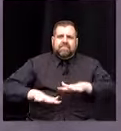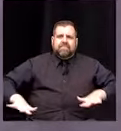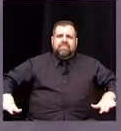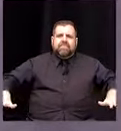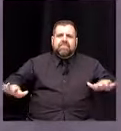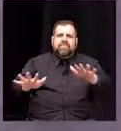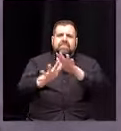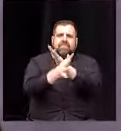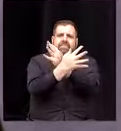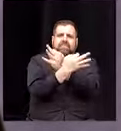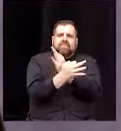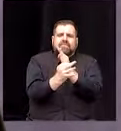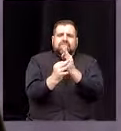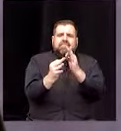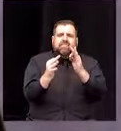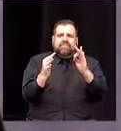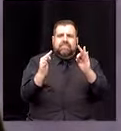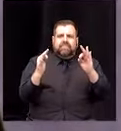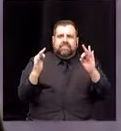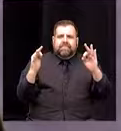land of the free